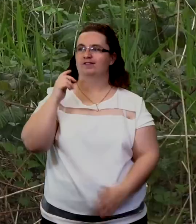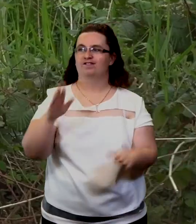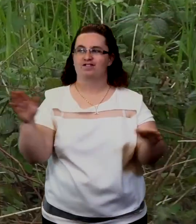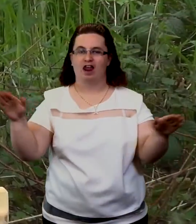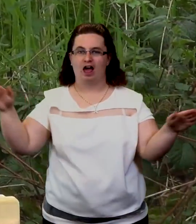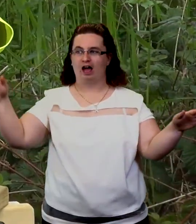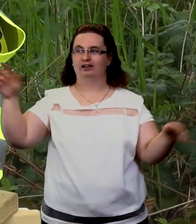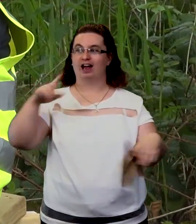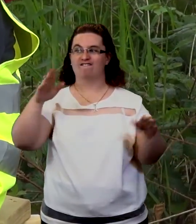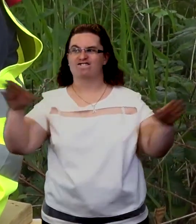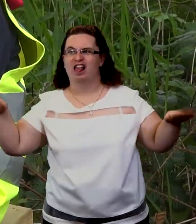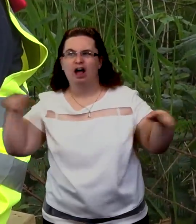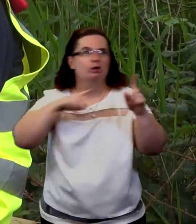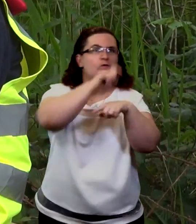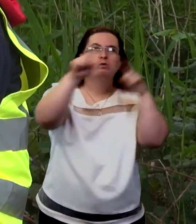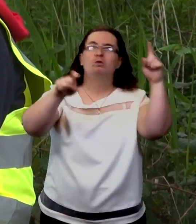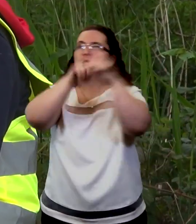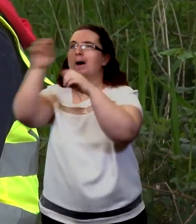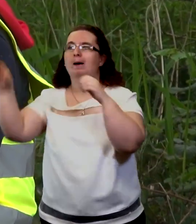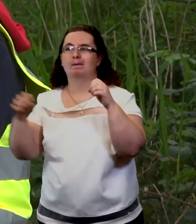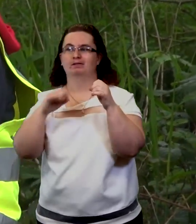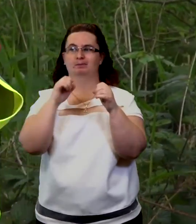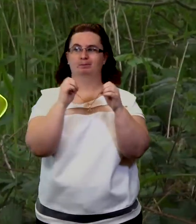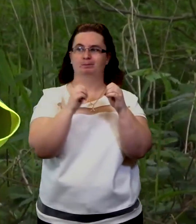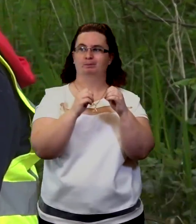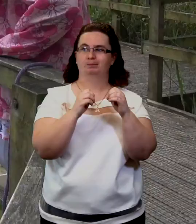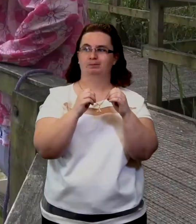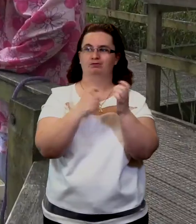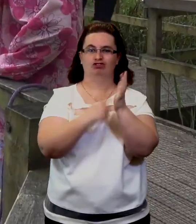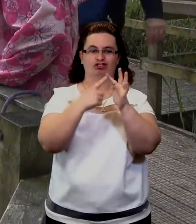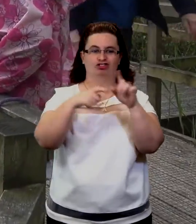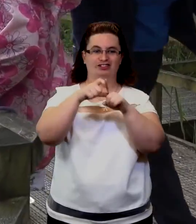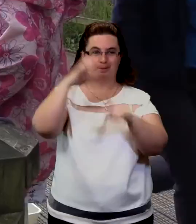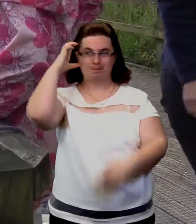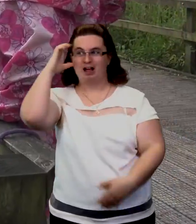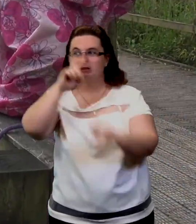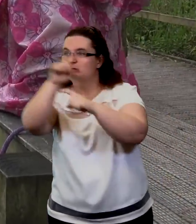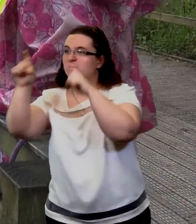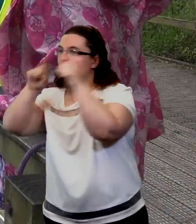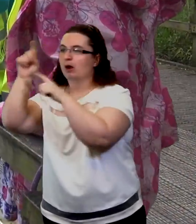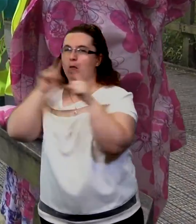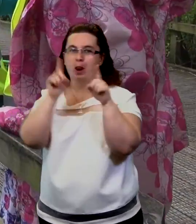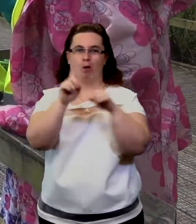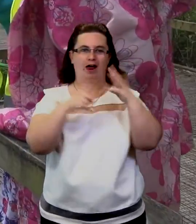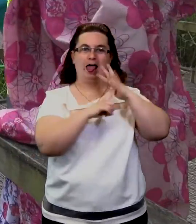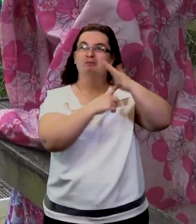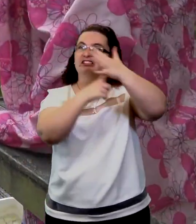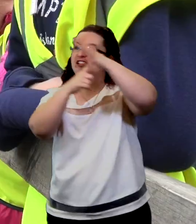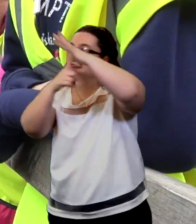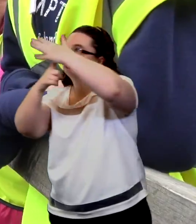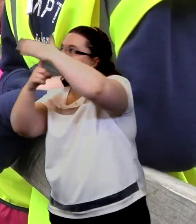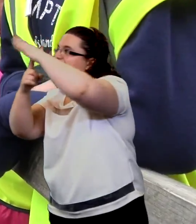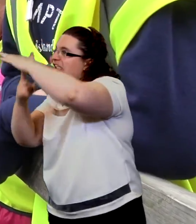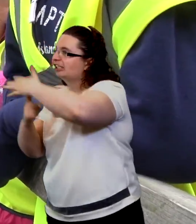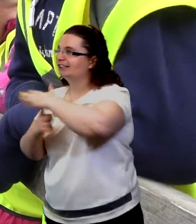is the bloodworm called? Okay, that's a good question. The bloodworm, it's called a bloodworm because its skin is transparent and you